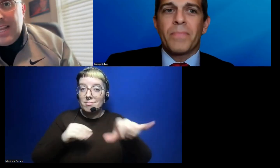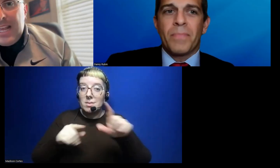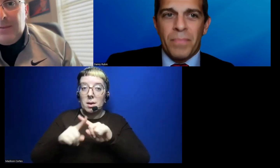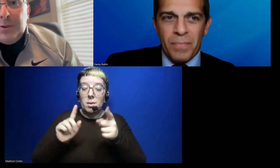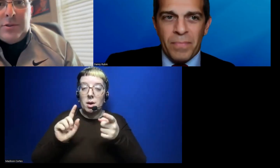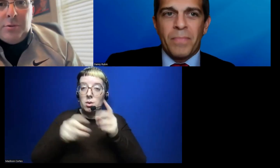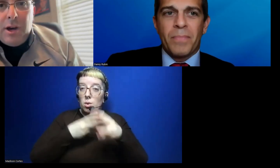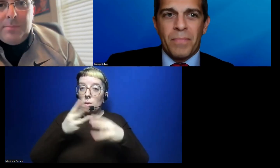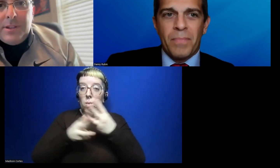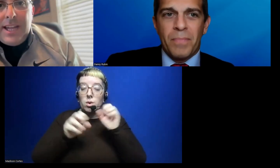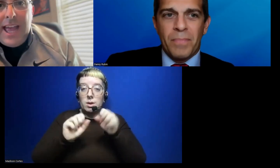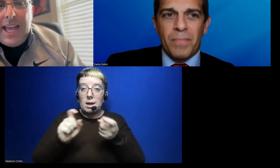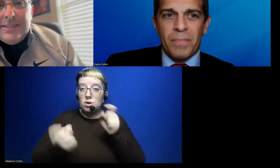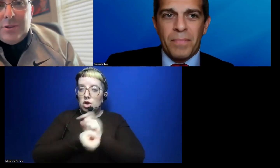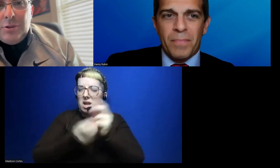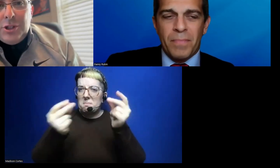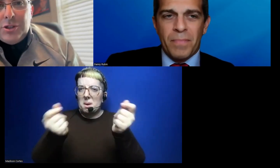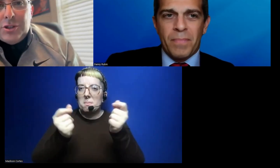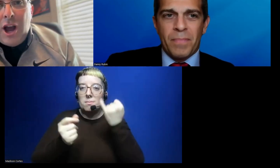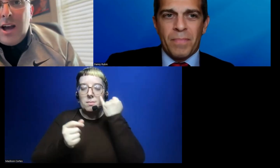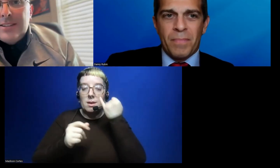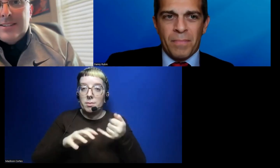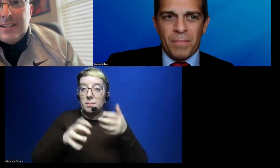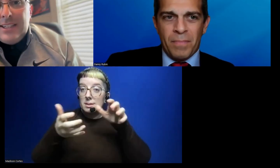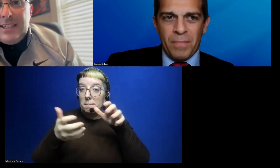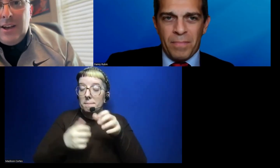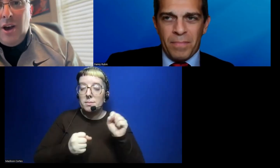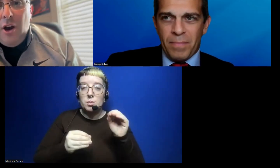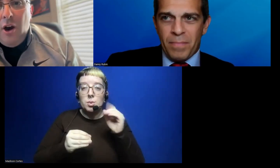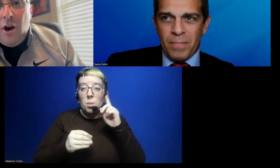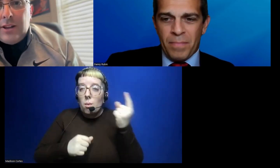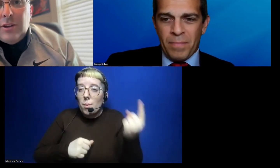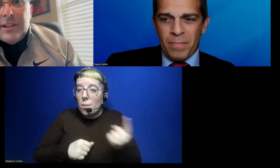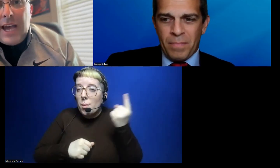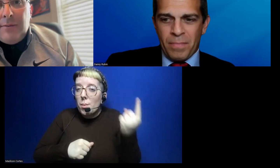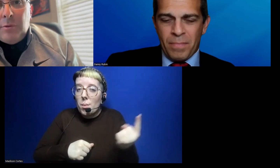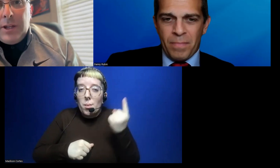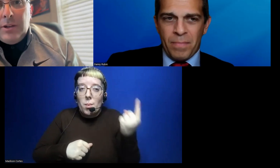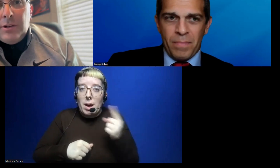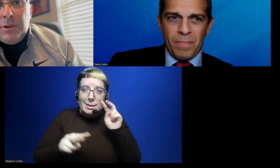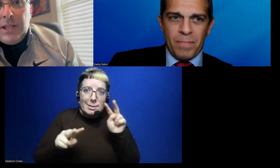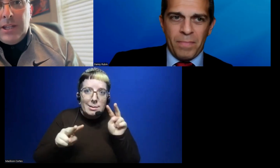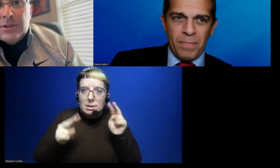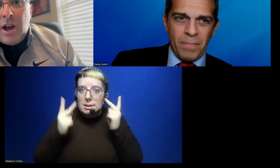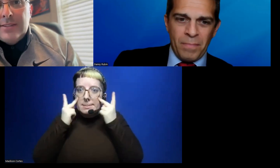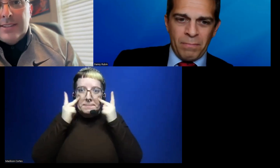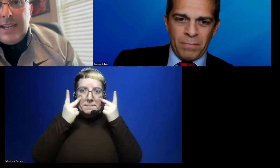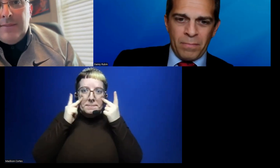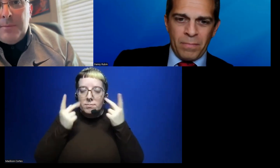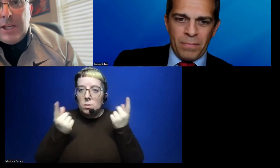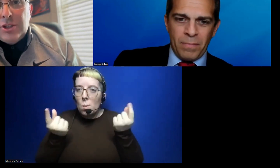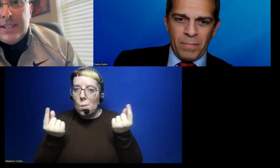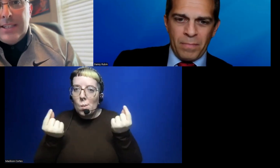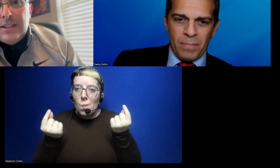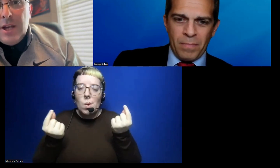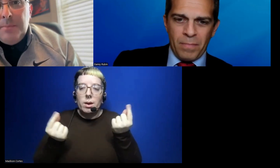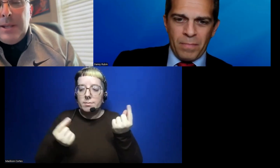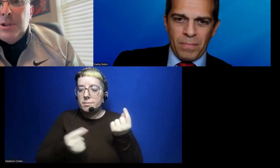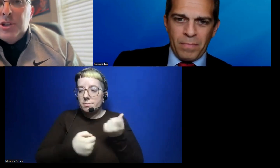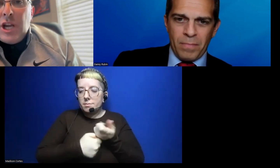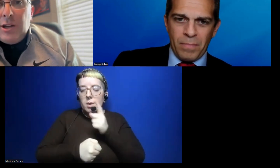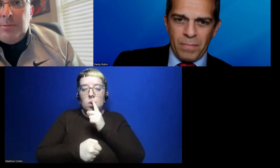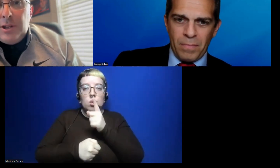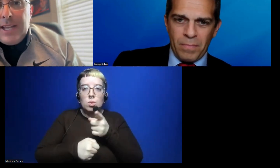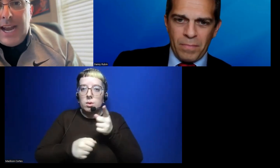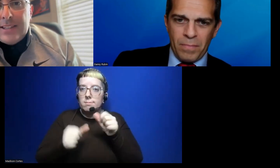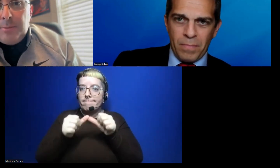instant if you screw up. And so you're constantly on the lookout for what you're doing. There's constant information that